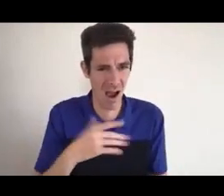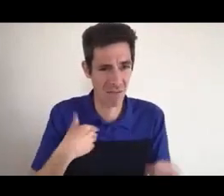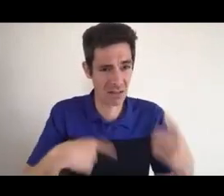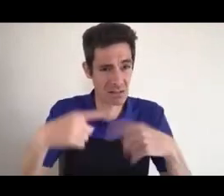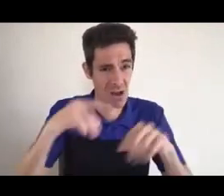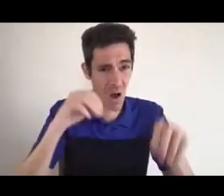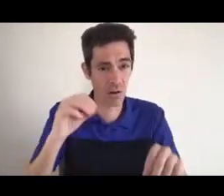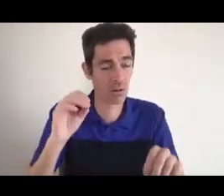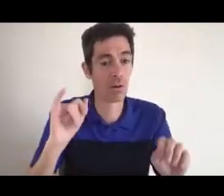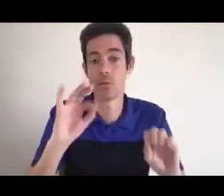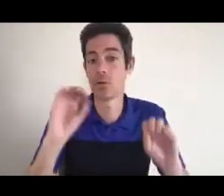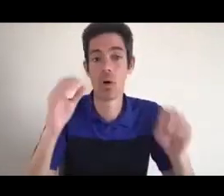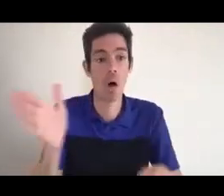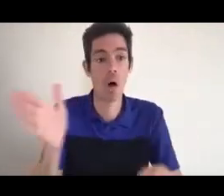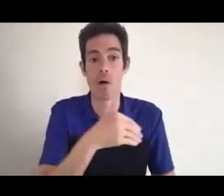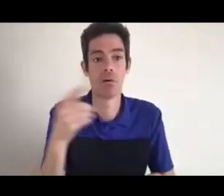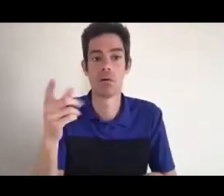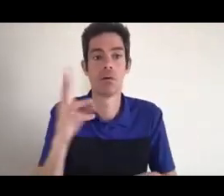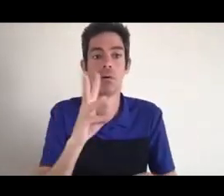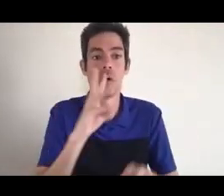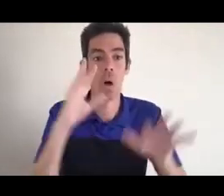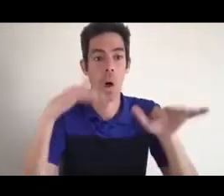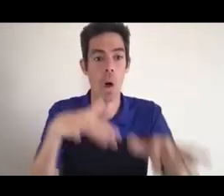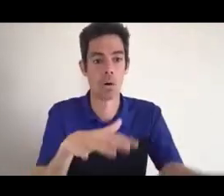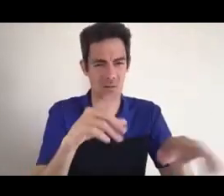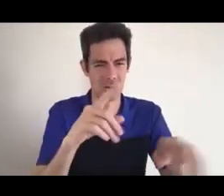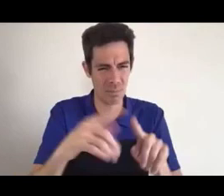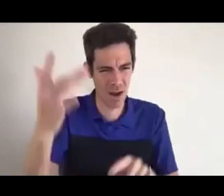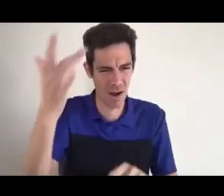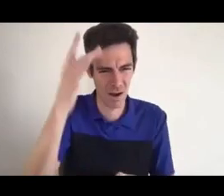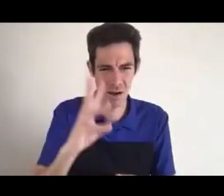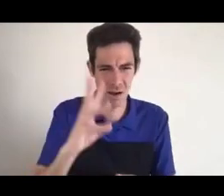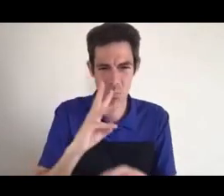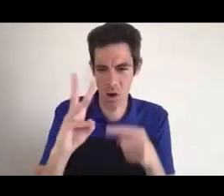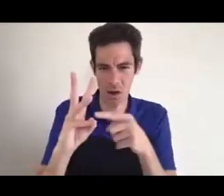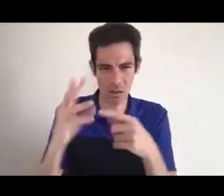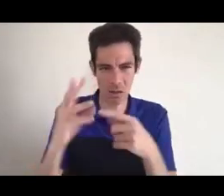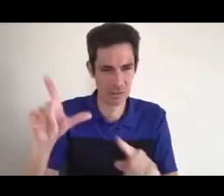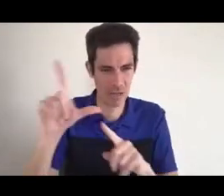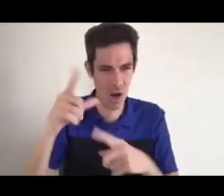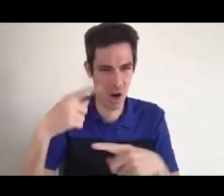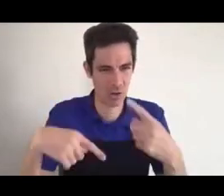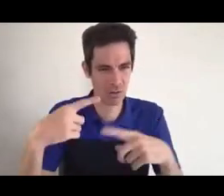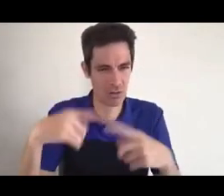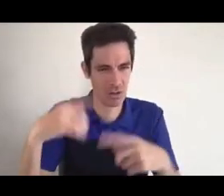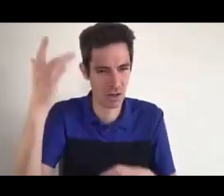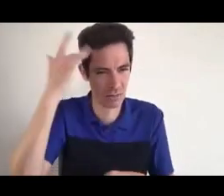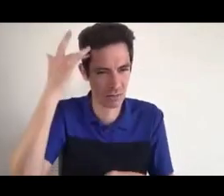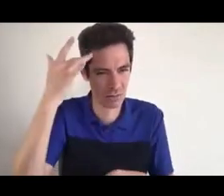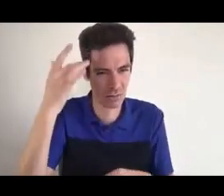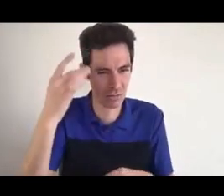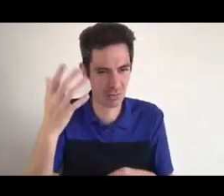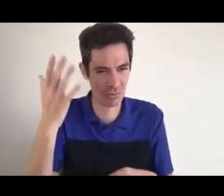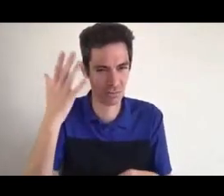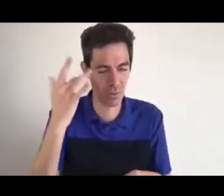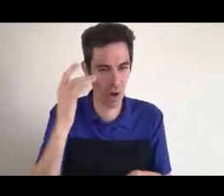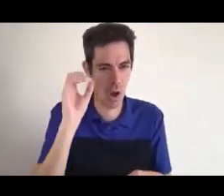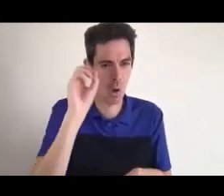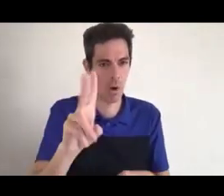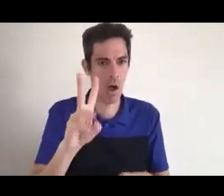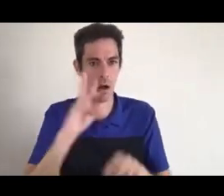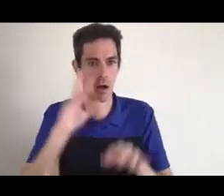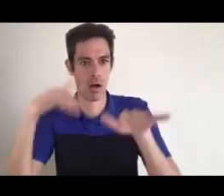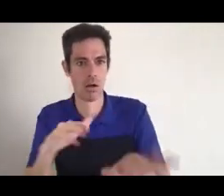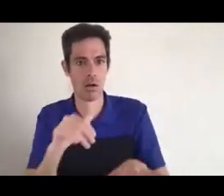that lettered, but I like that because if you don't say that, it can just be water because it's like water is a lettered